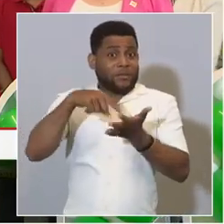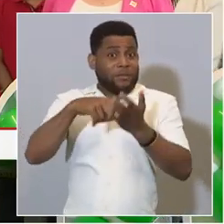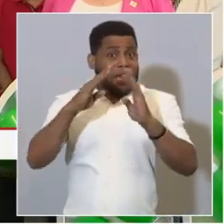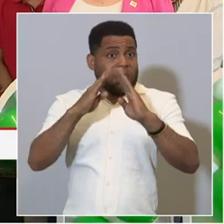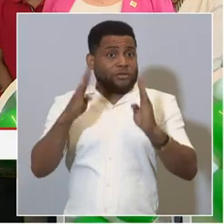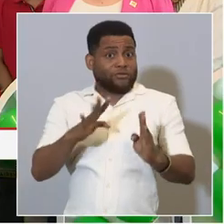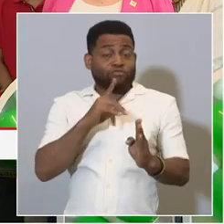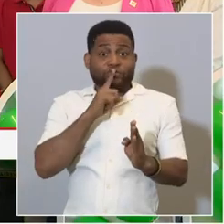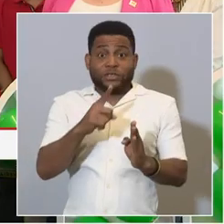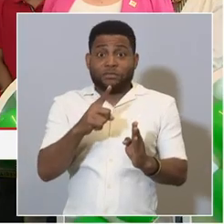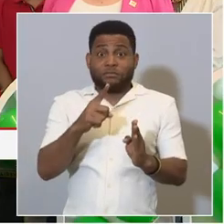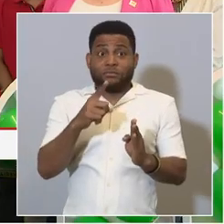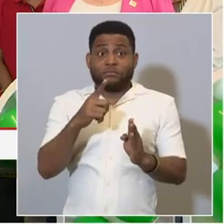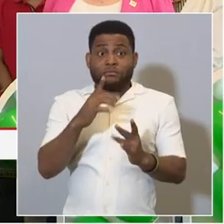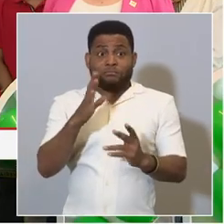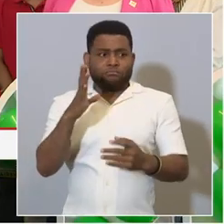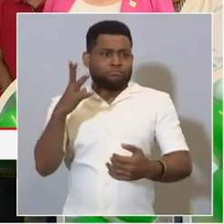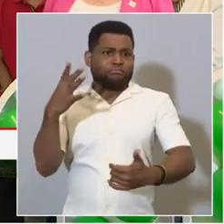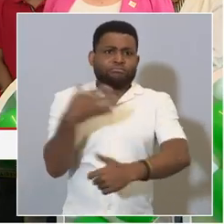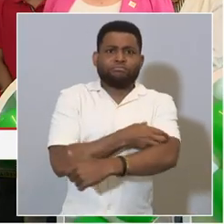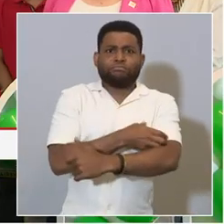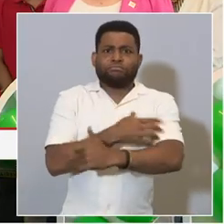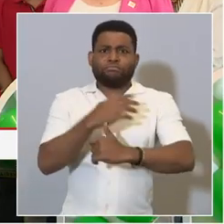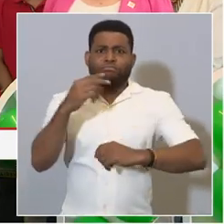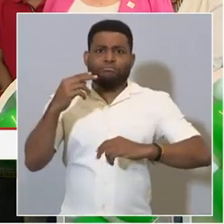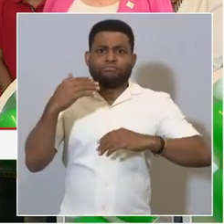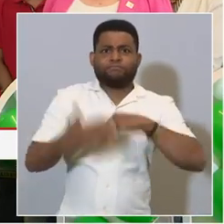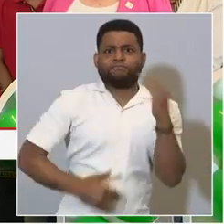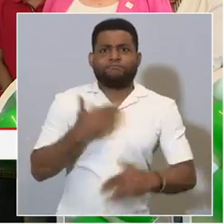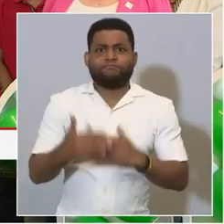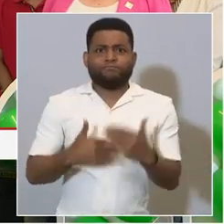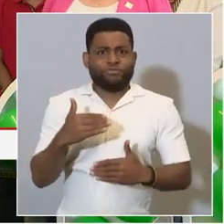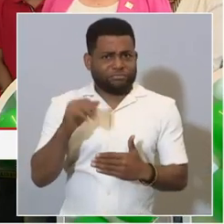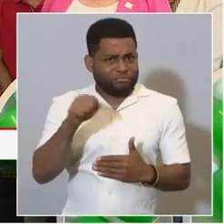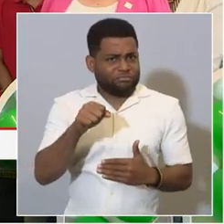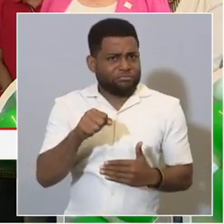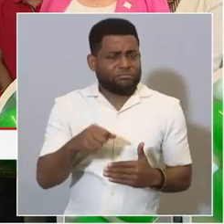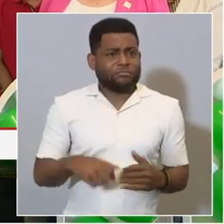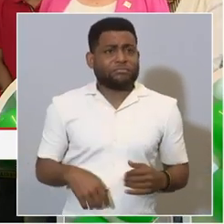order to meet the goal. So there's the commitment that has been made here is